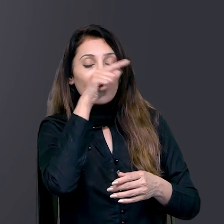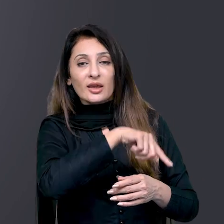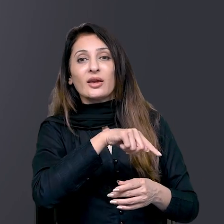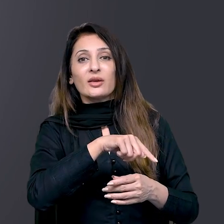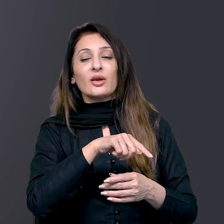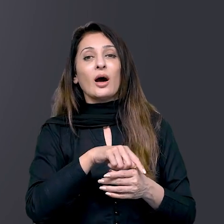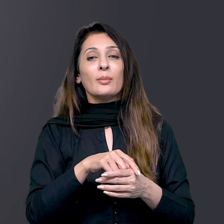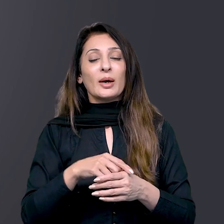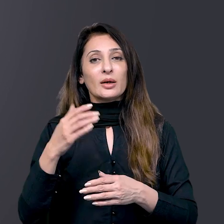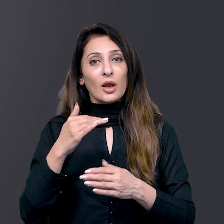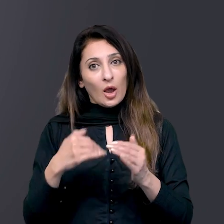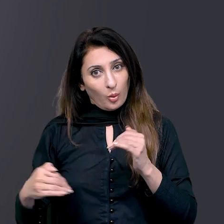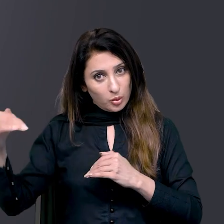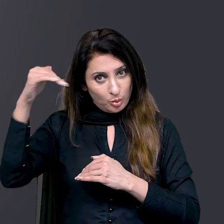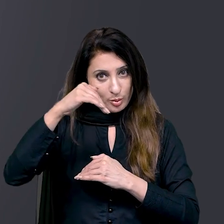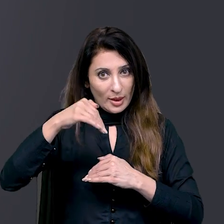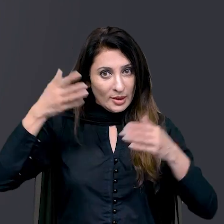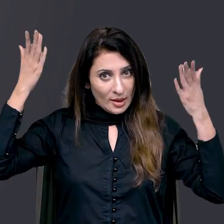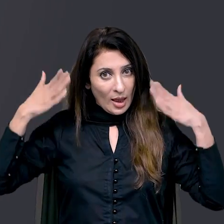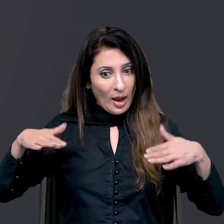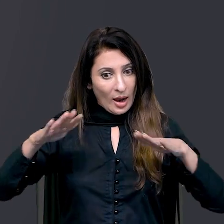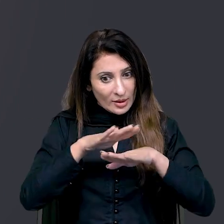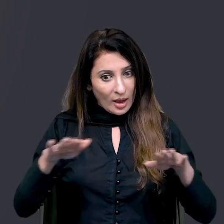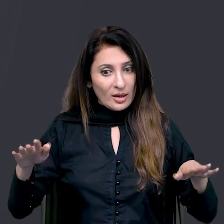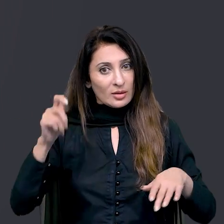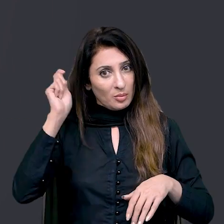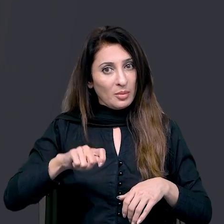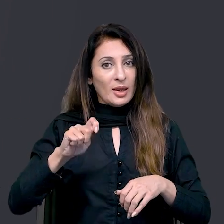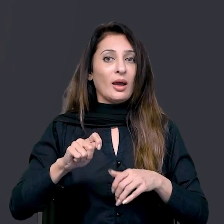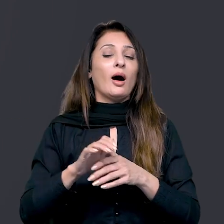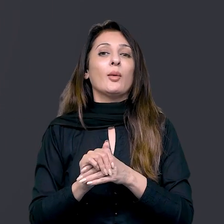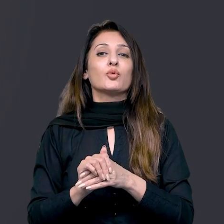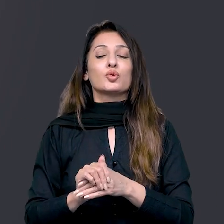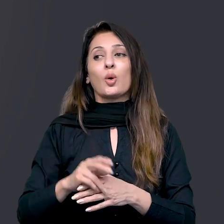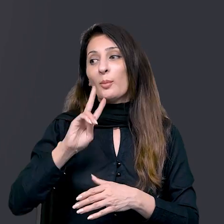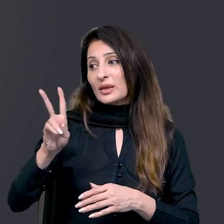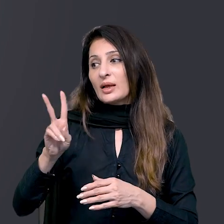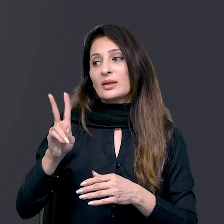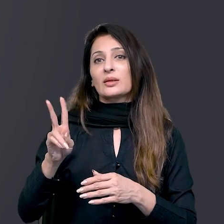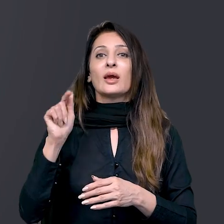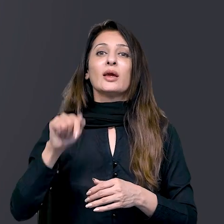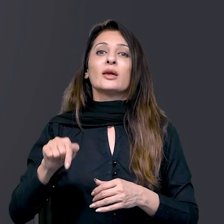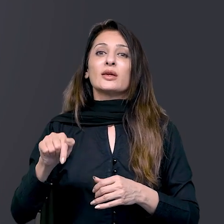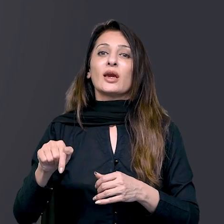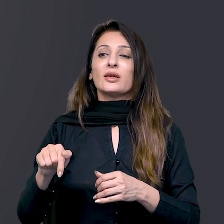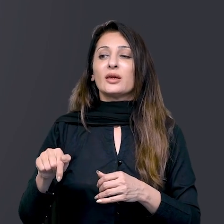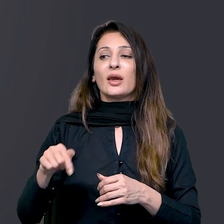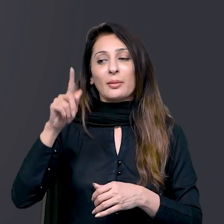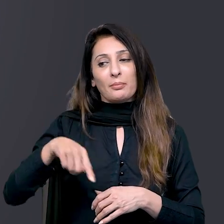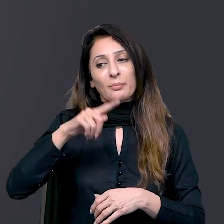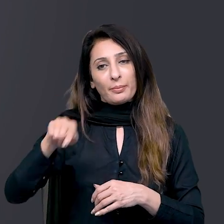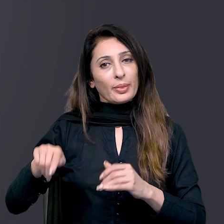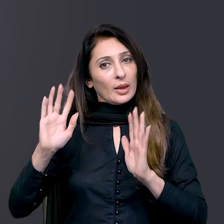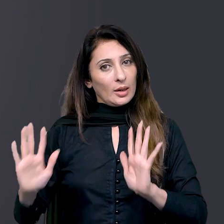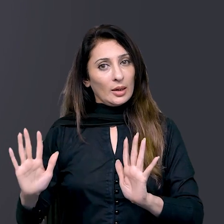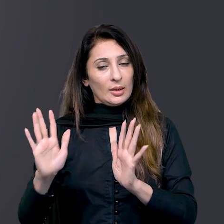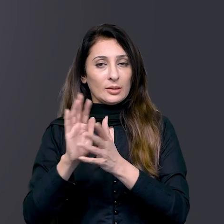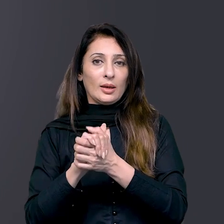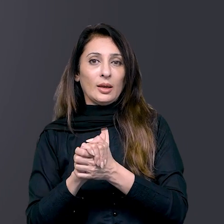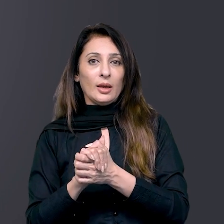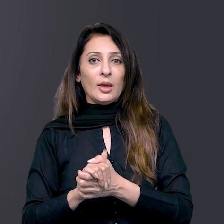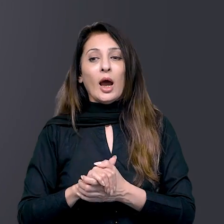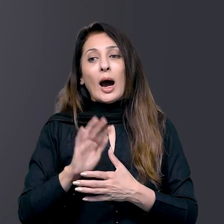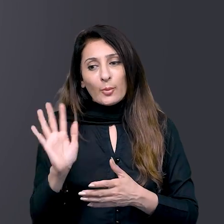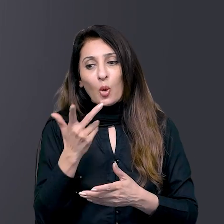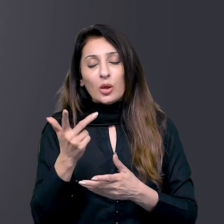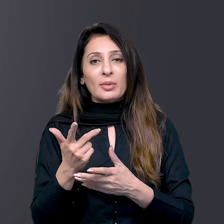High Court. And when you approach the High Court, you are invoking the constitutional jurisdiction of the High Court by filing a writ